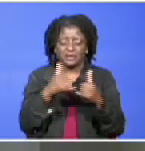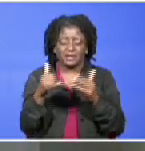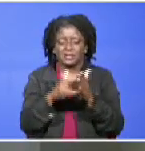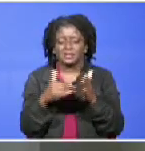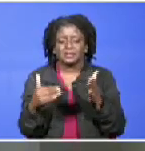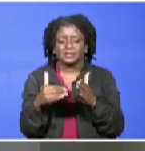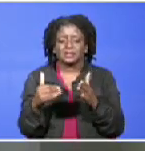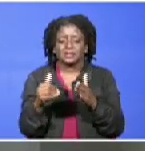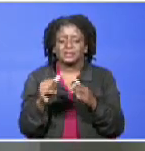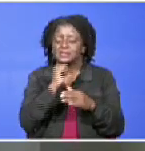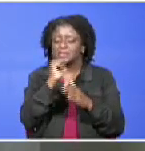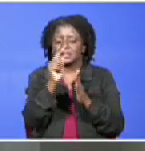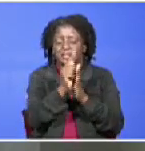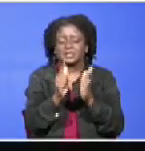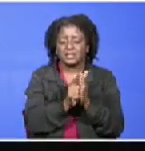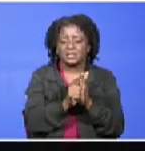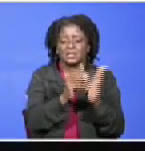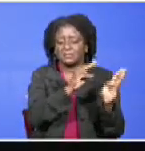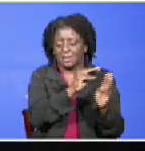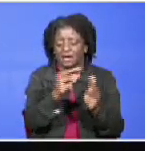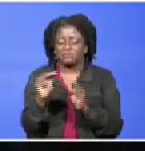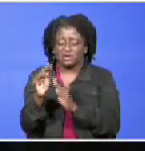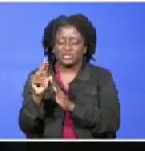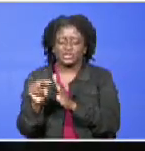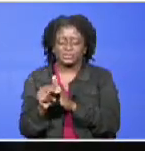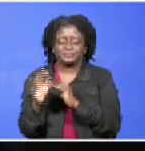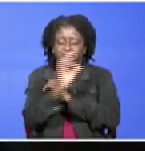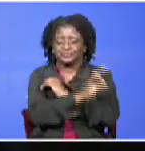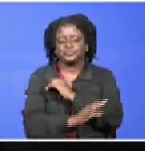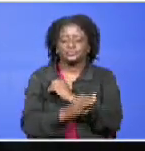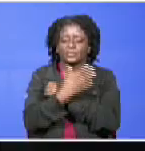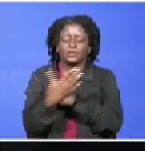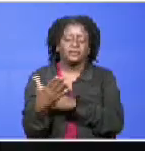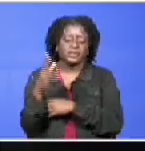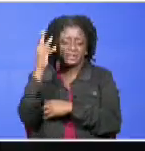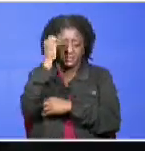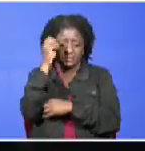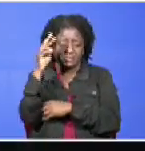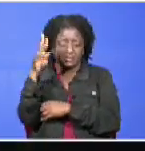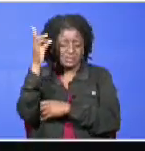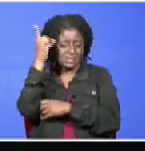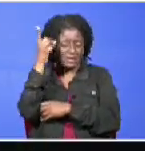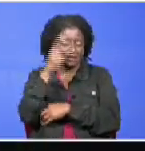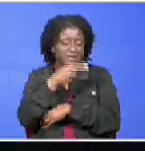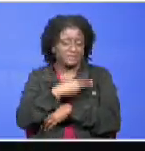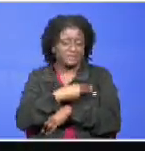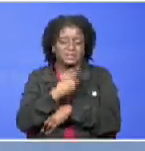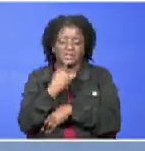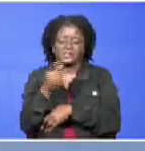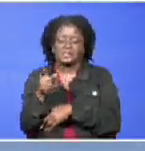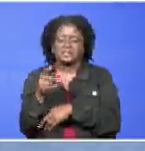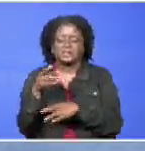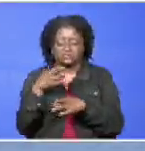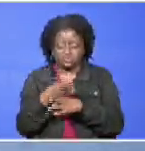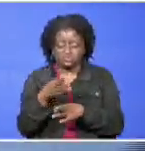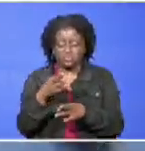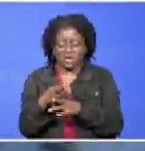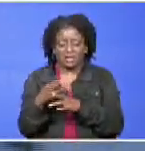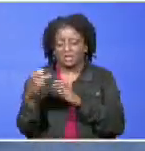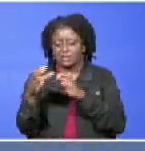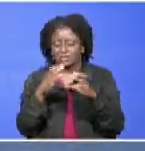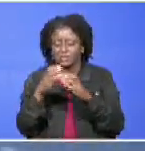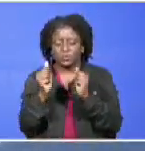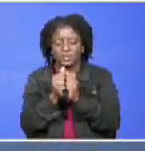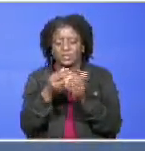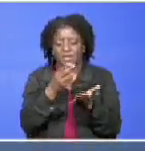against illegal migration. Foreign Affairs Minister the Honorable Darren Henfield says he's in regular contact with Haitian officials